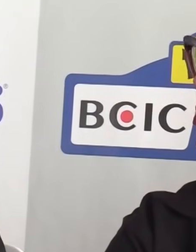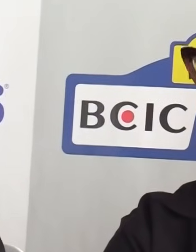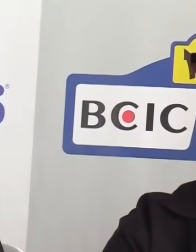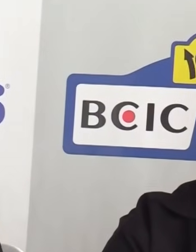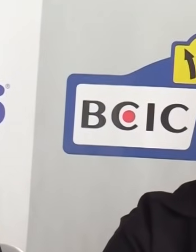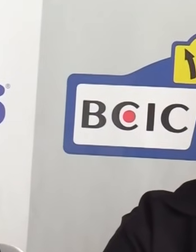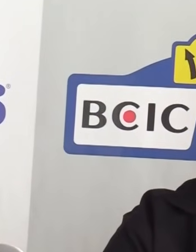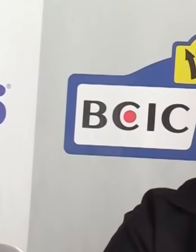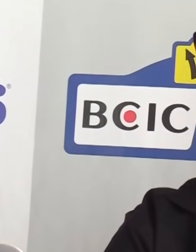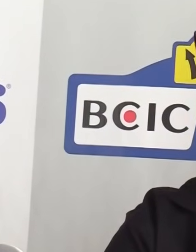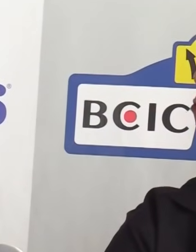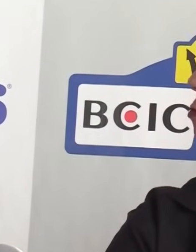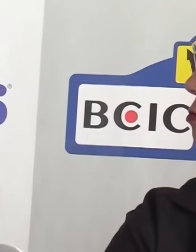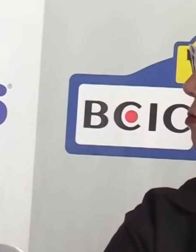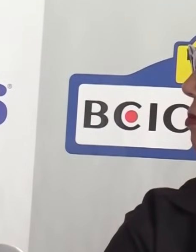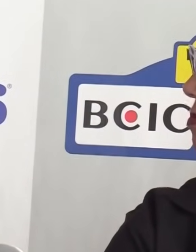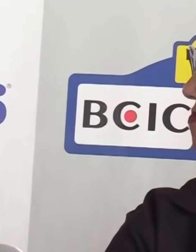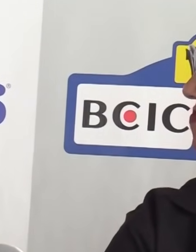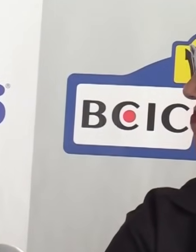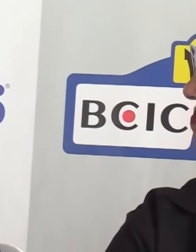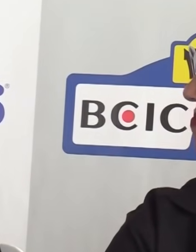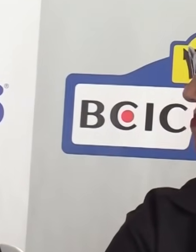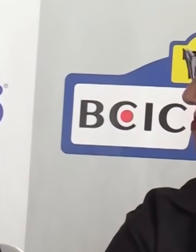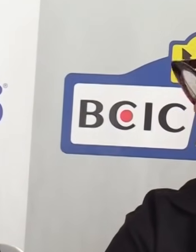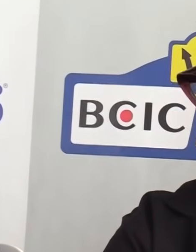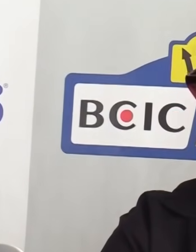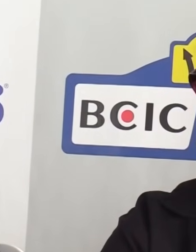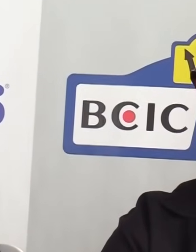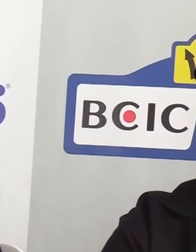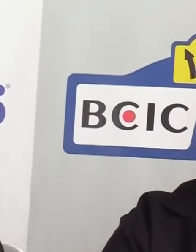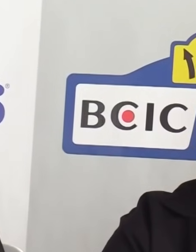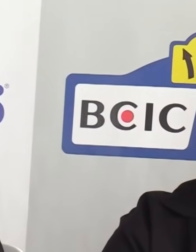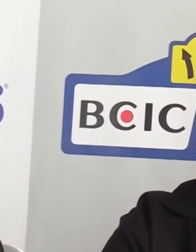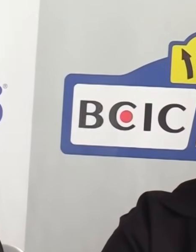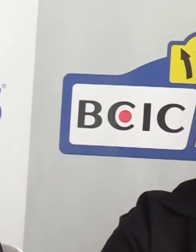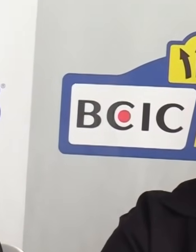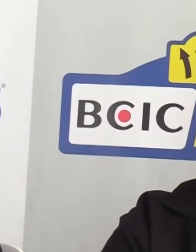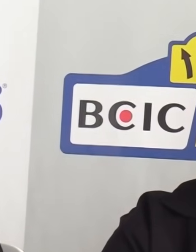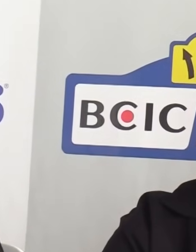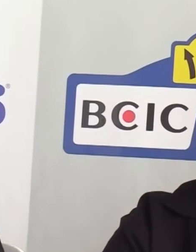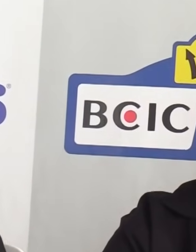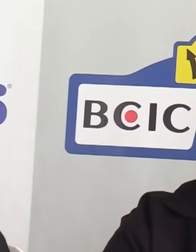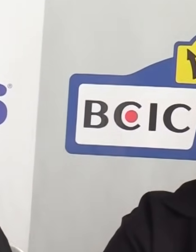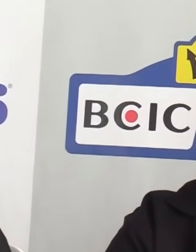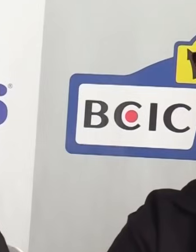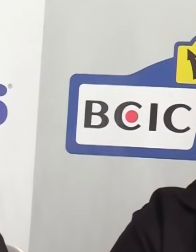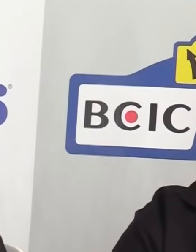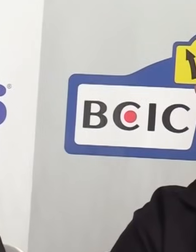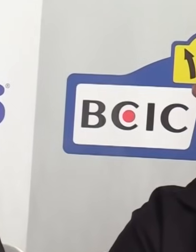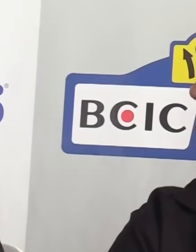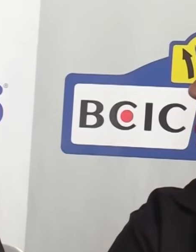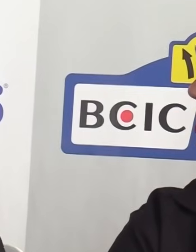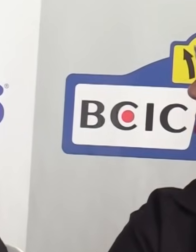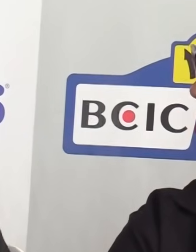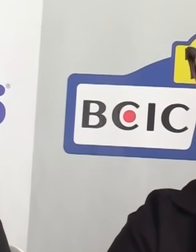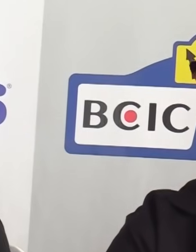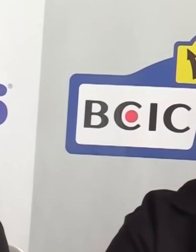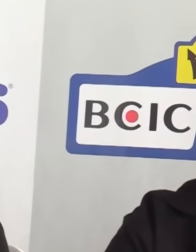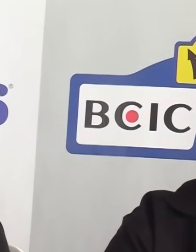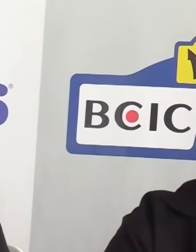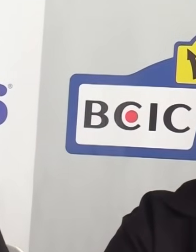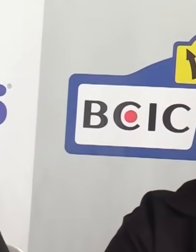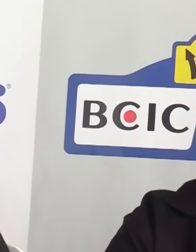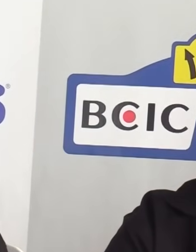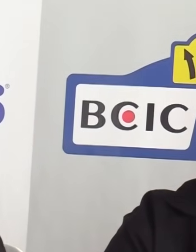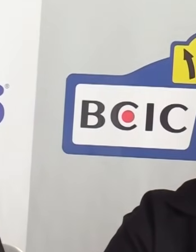Club, thank you for welcoming us back for another year. In our 60-plus year history, this partnership